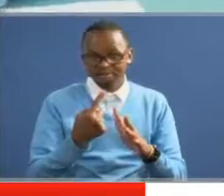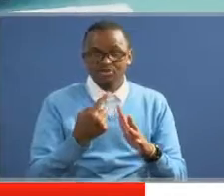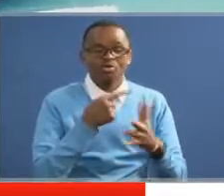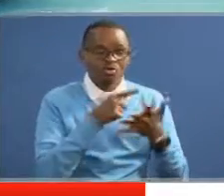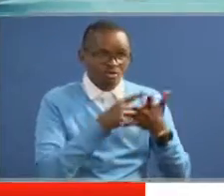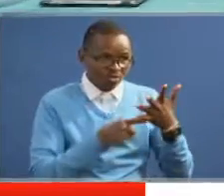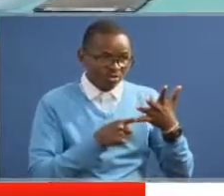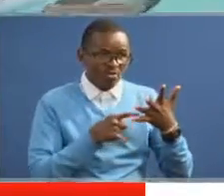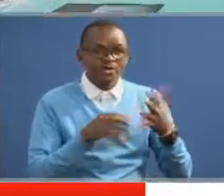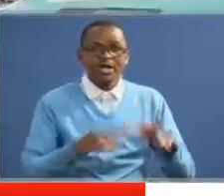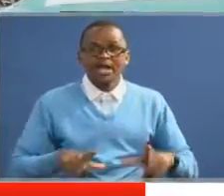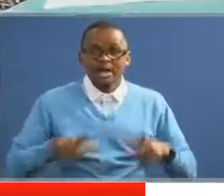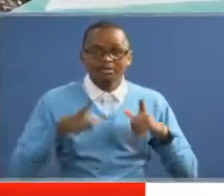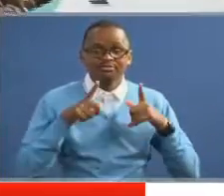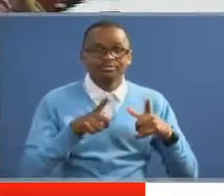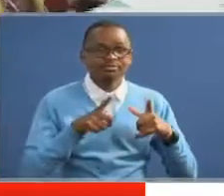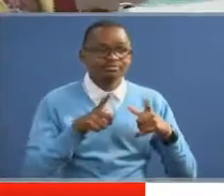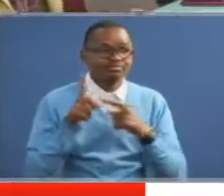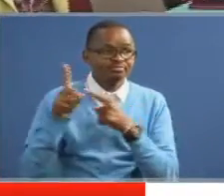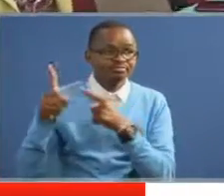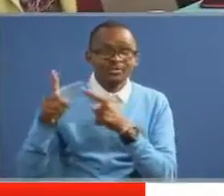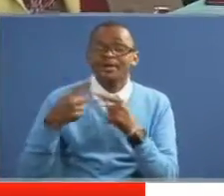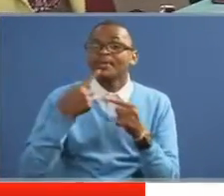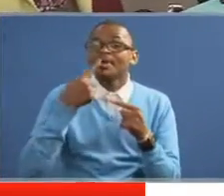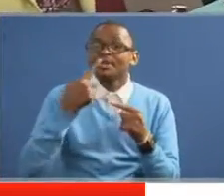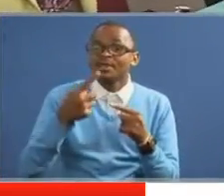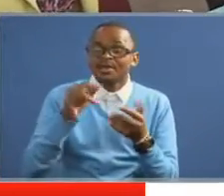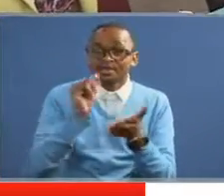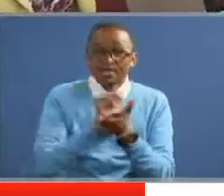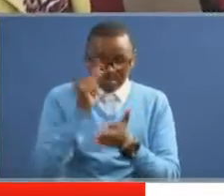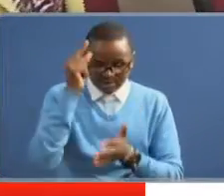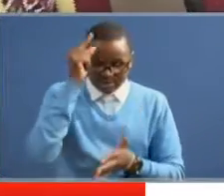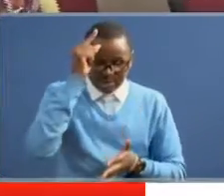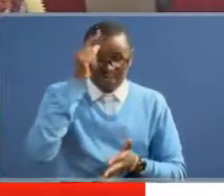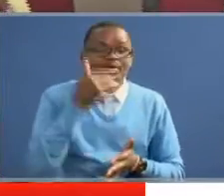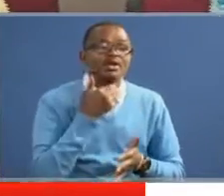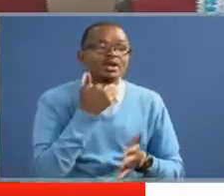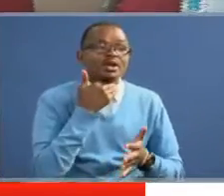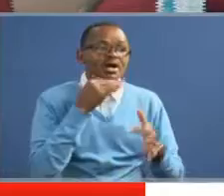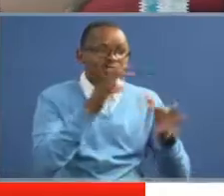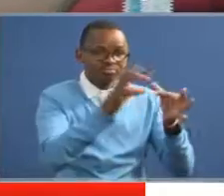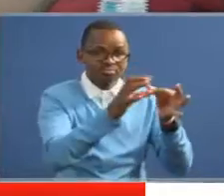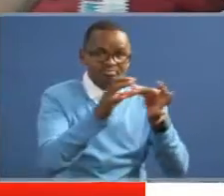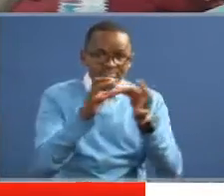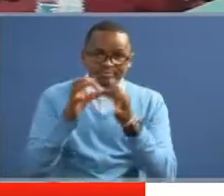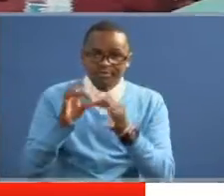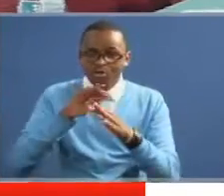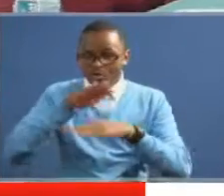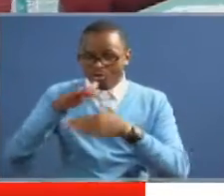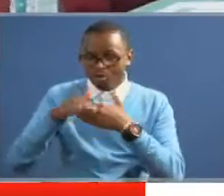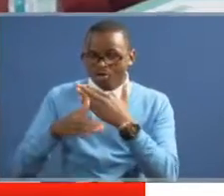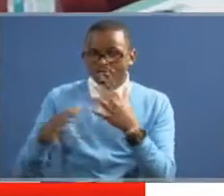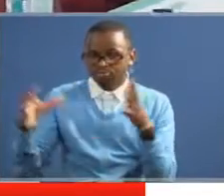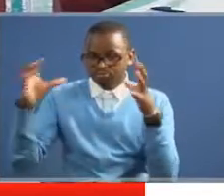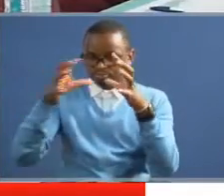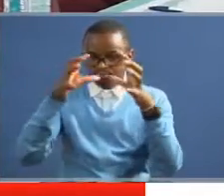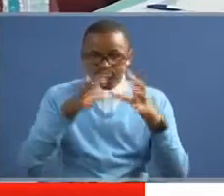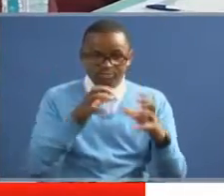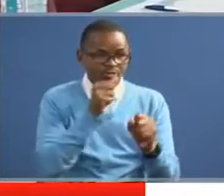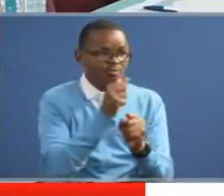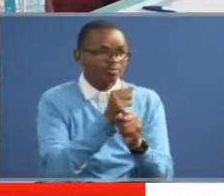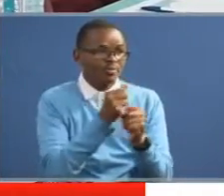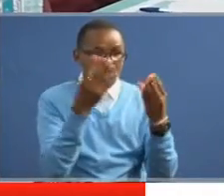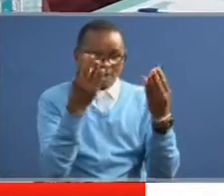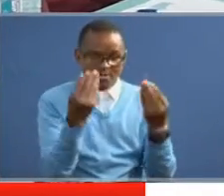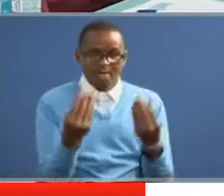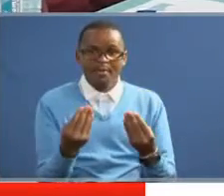ili kujikimu maishani. Wanjiro amekariri kwamba serikali inanuia kuunganisha hazina zote ili kurahisisha kazi